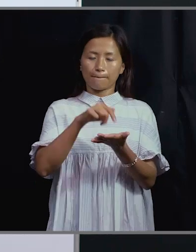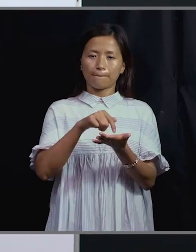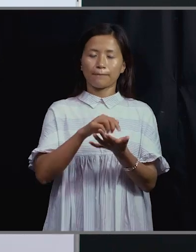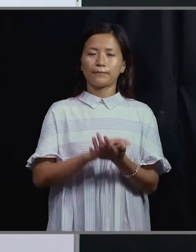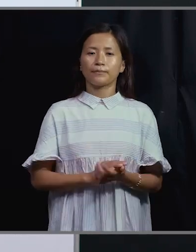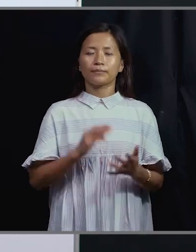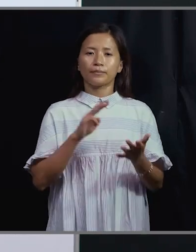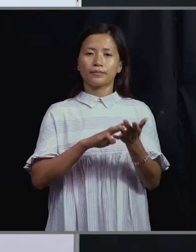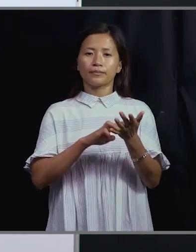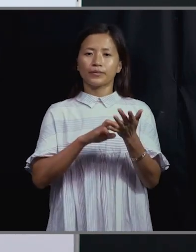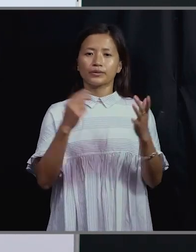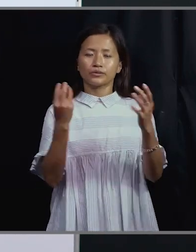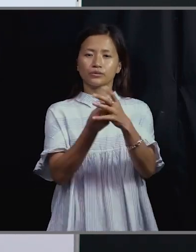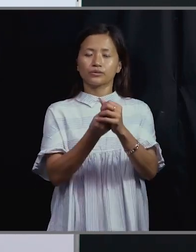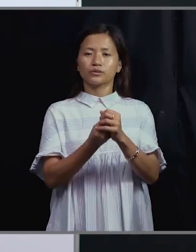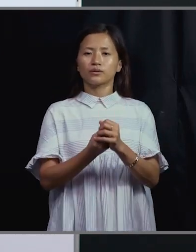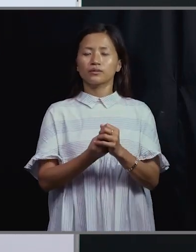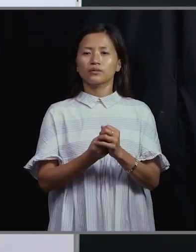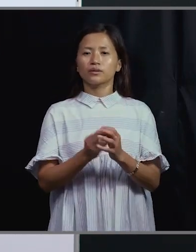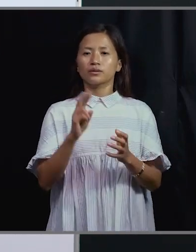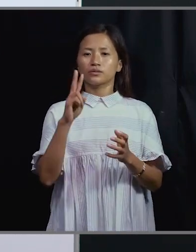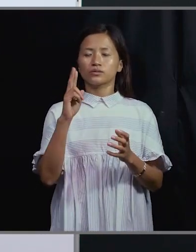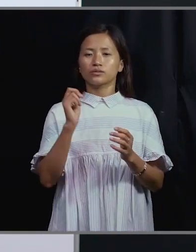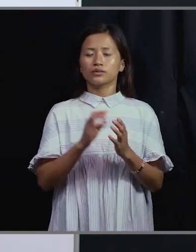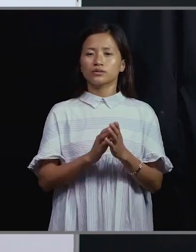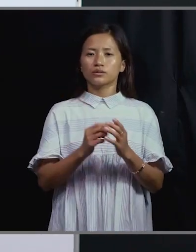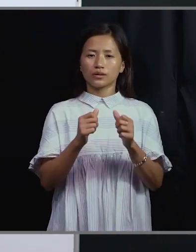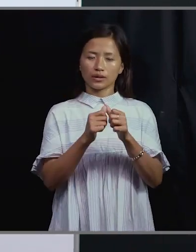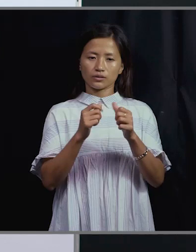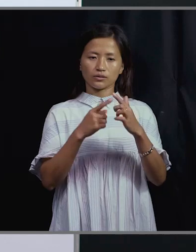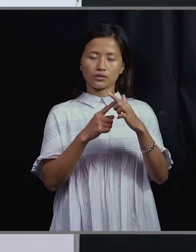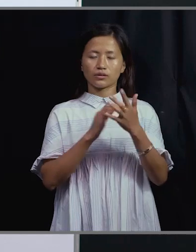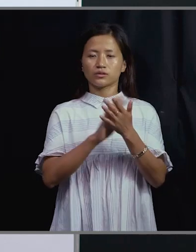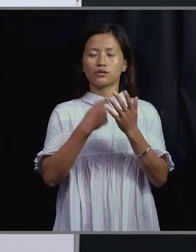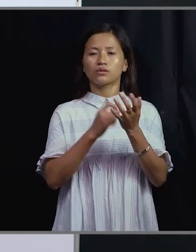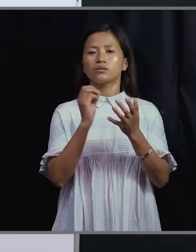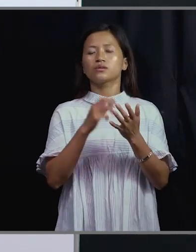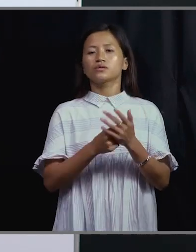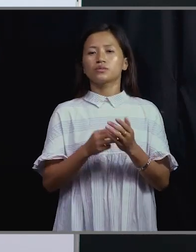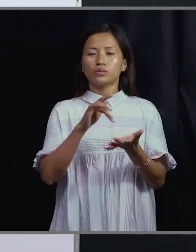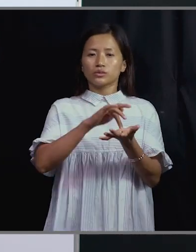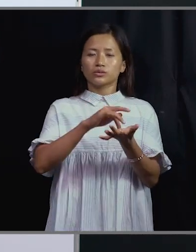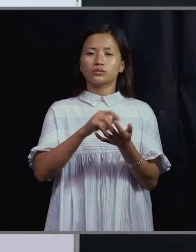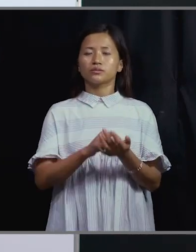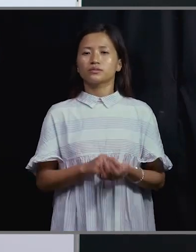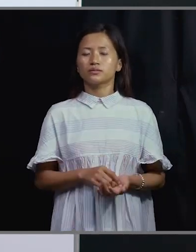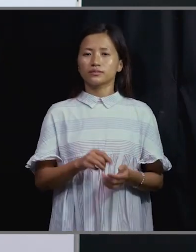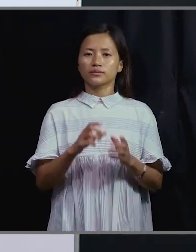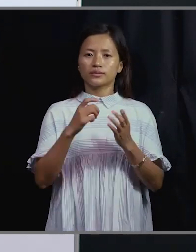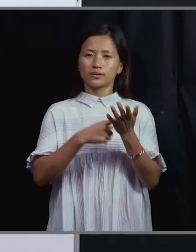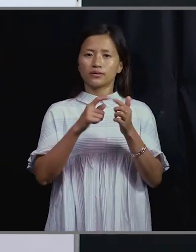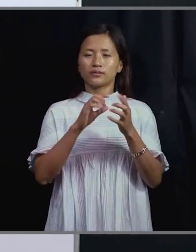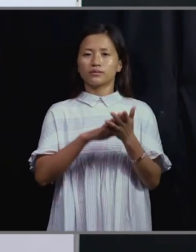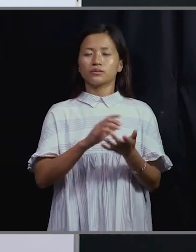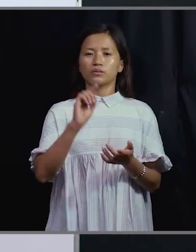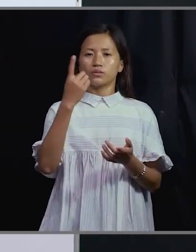groups, one at para position and two at the ortho positions, then the reaction takes place